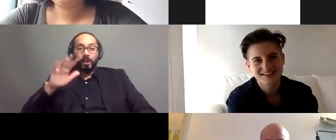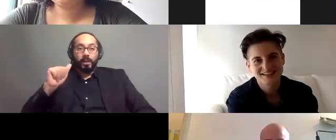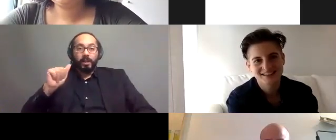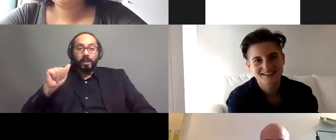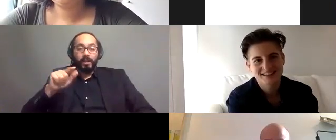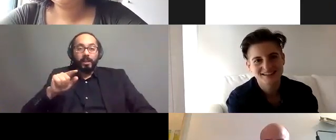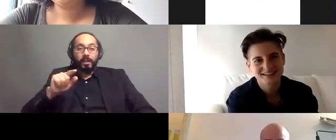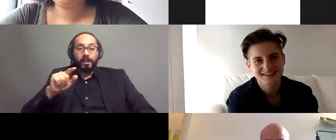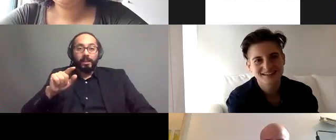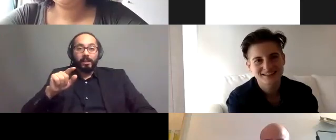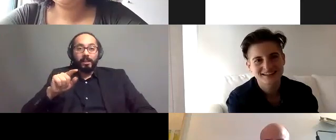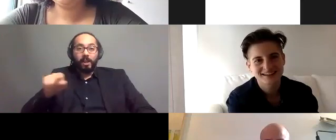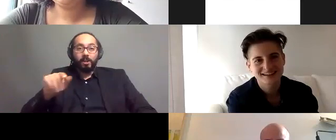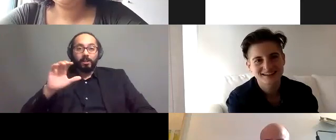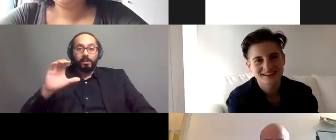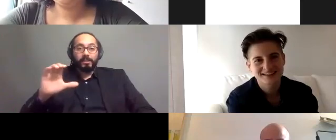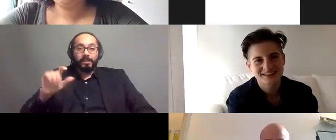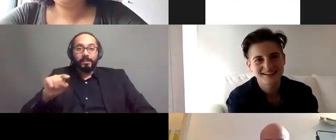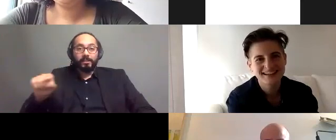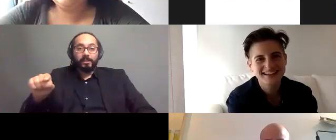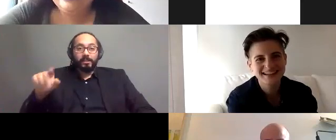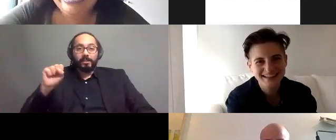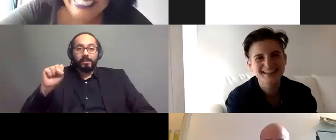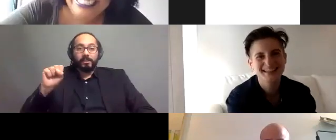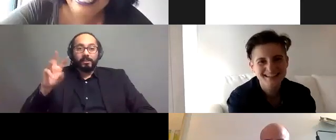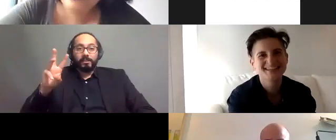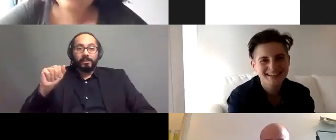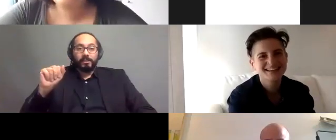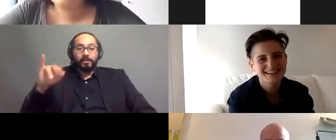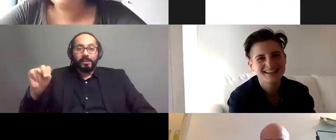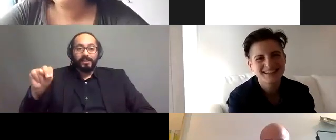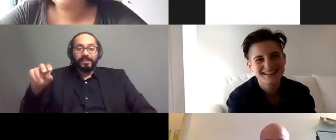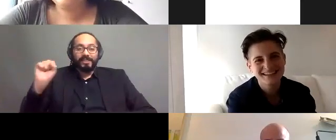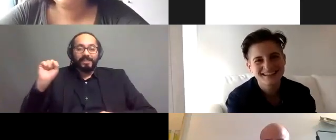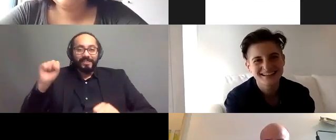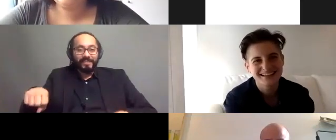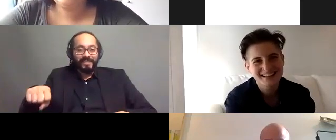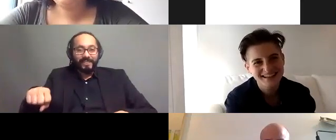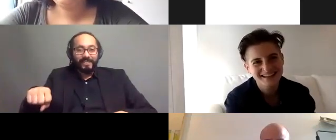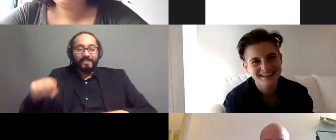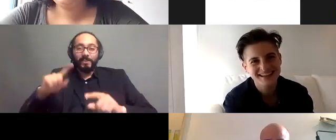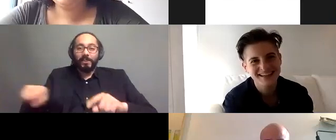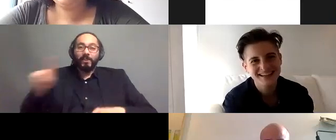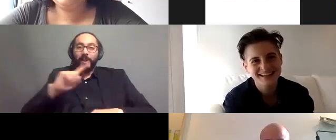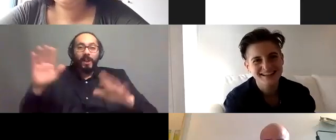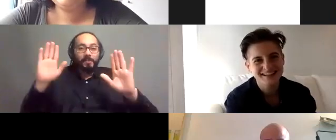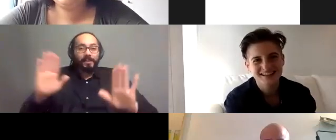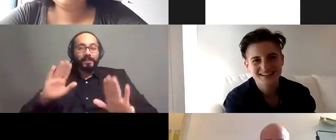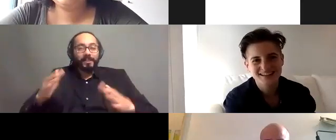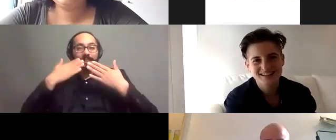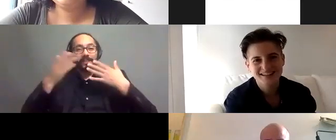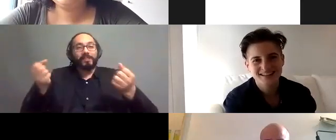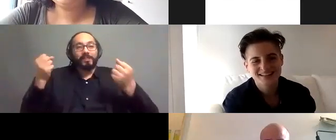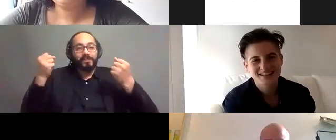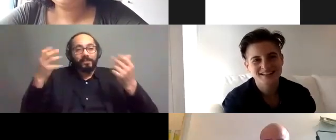Gloria_C_Swain_artist, or you can just Google Gloria C. Swain. So that's you great. Guys are amazing. Thank you for